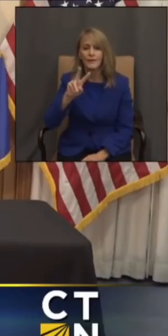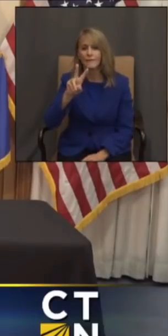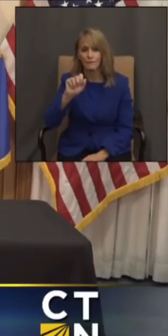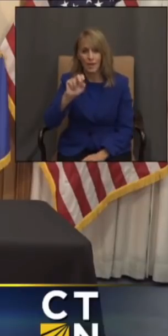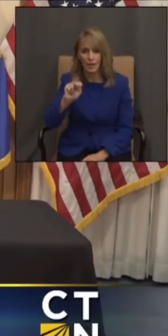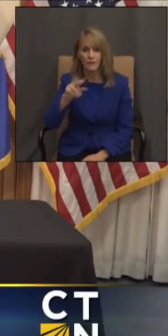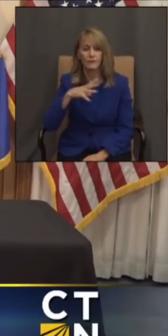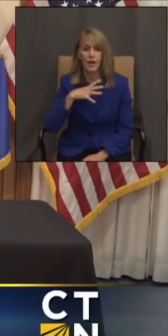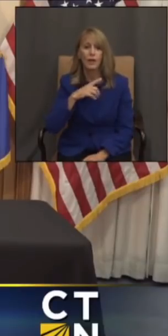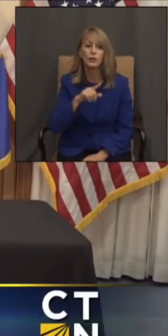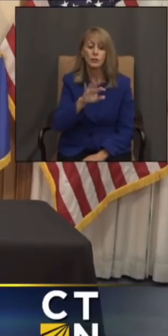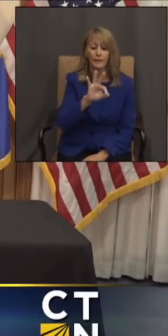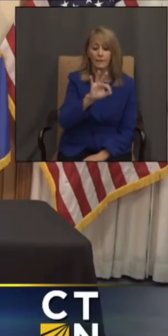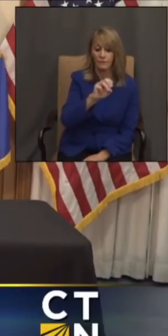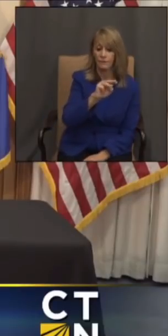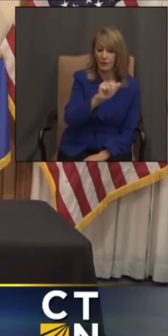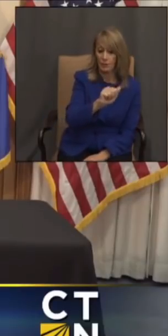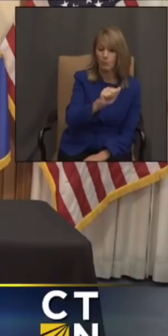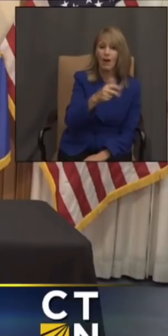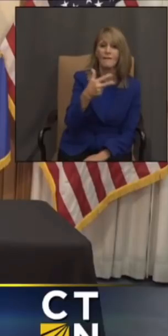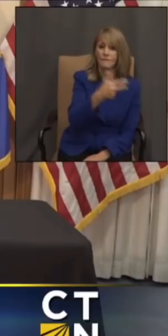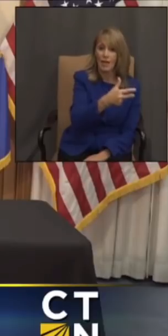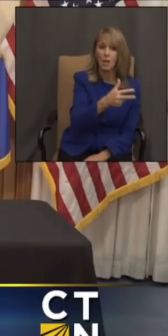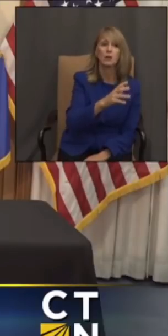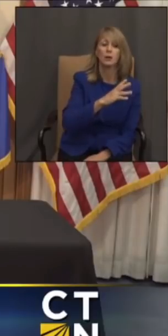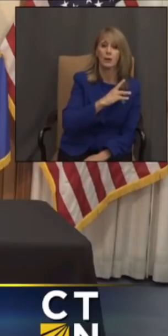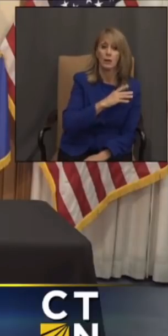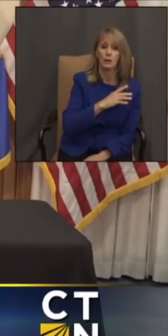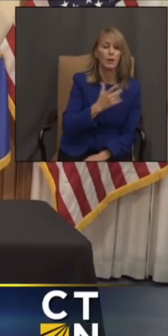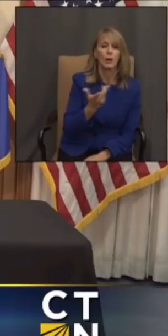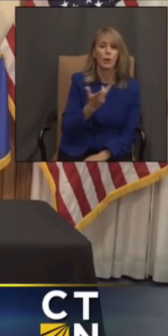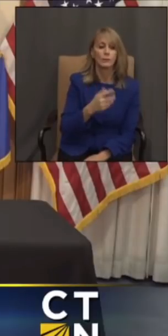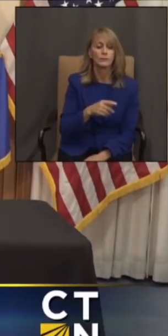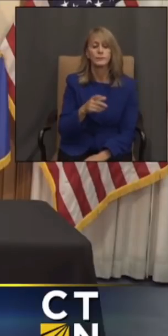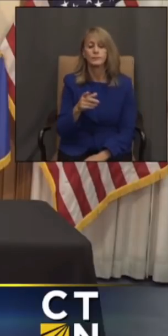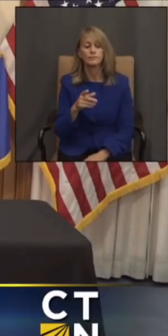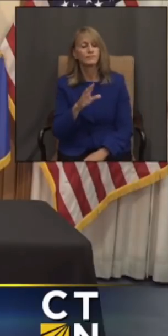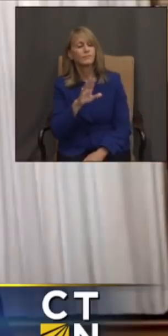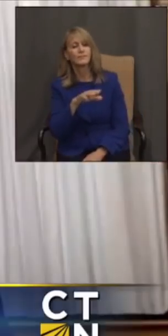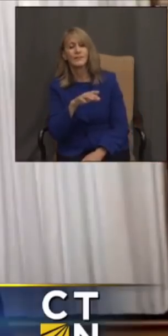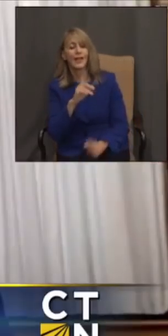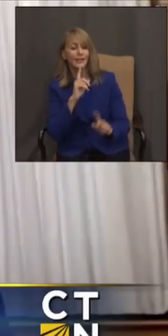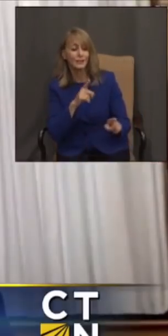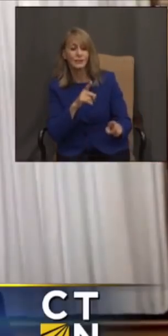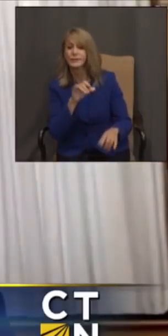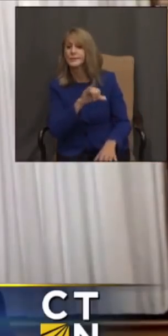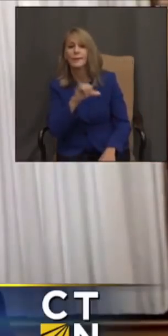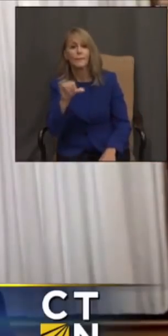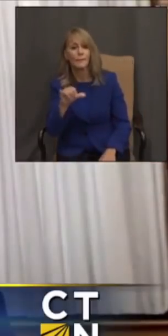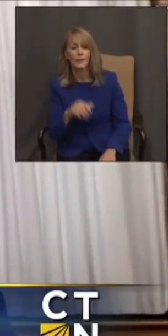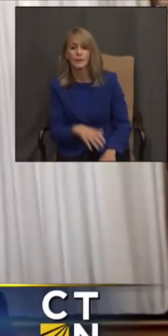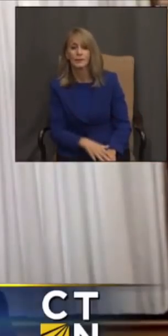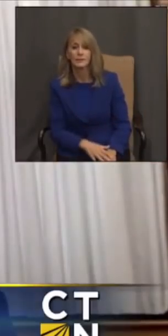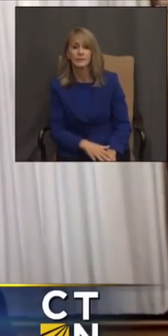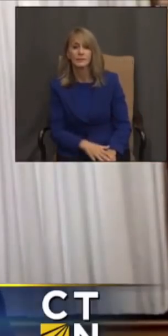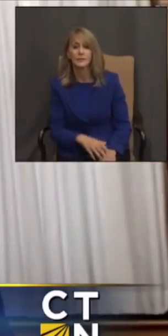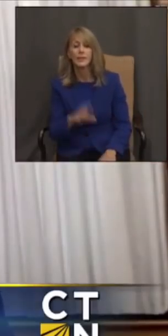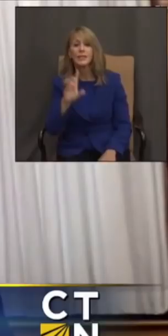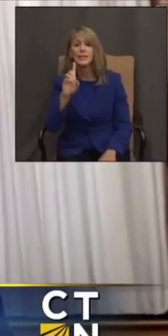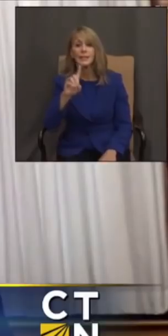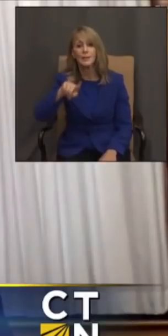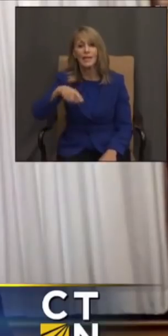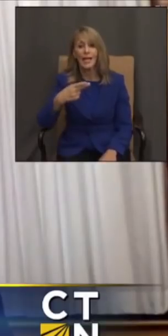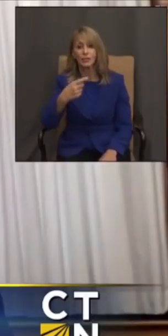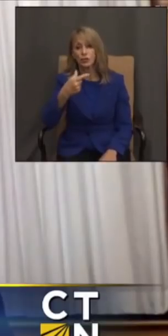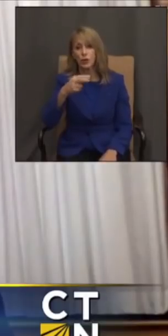come by for a second dose. How's that going to work? Same play. So the the DPH Griffin